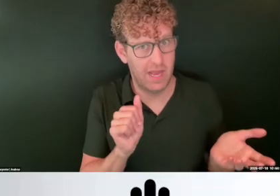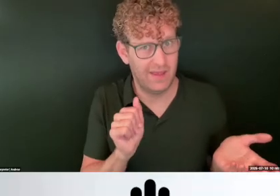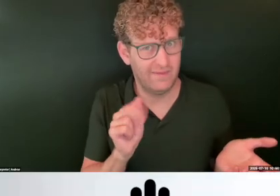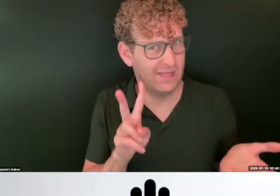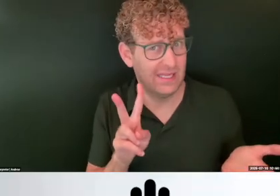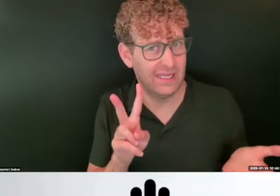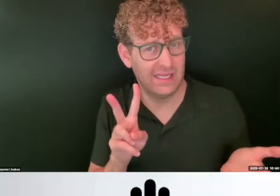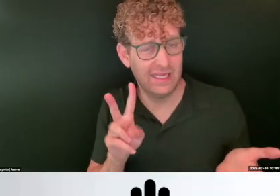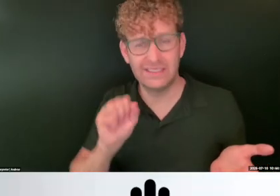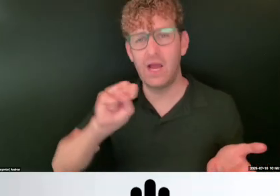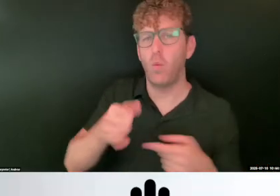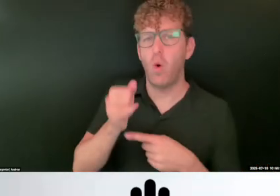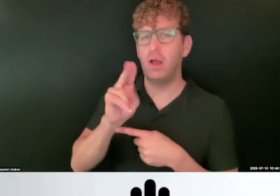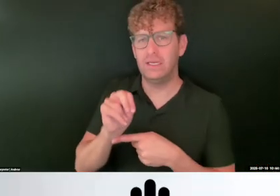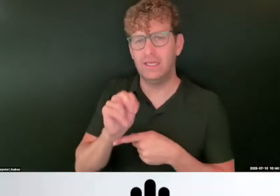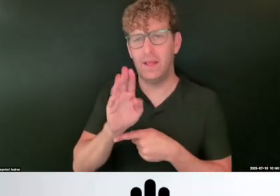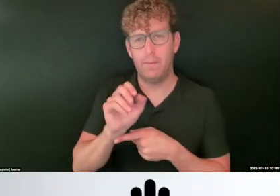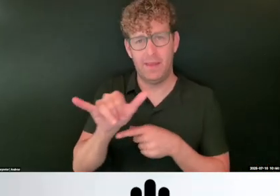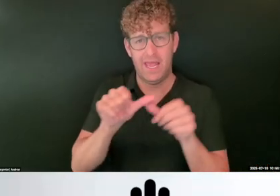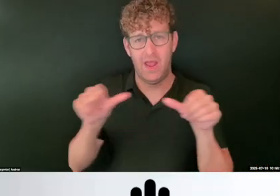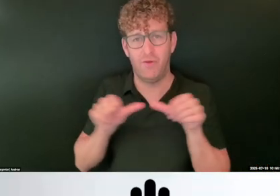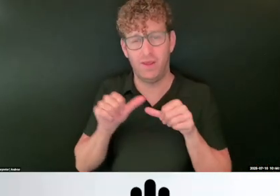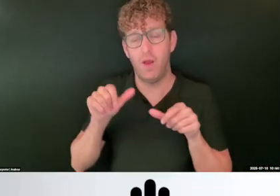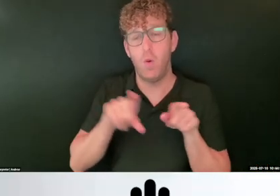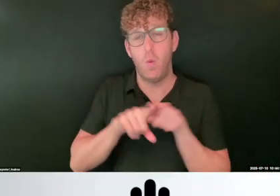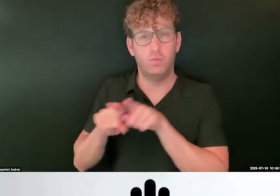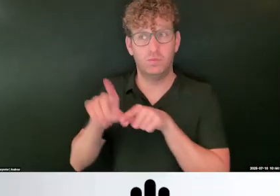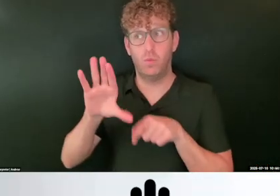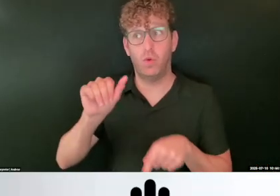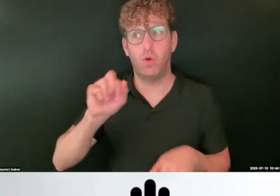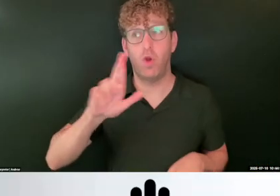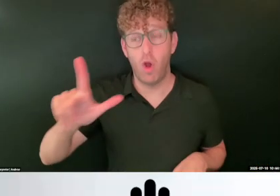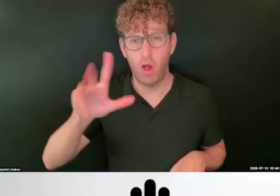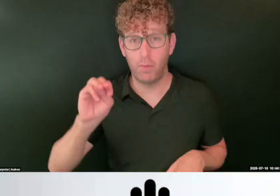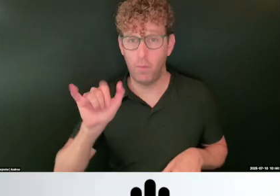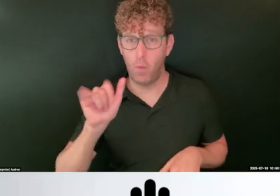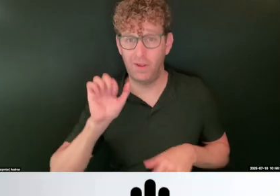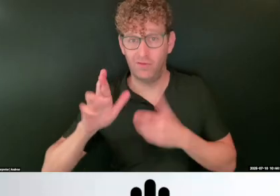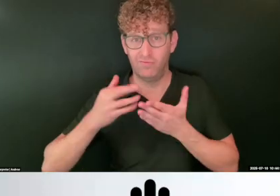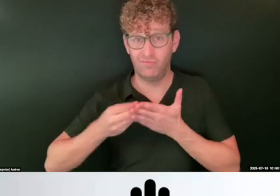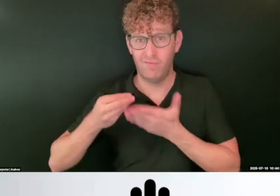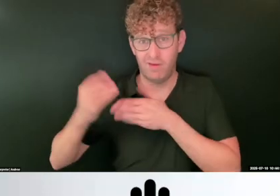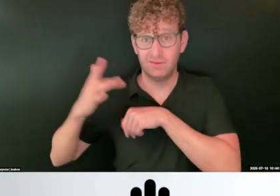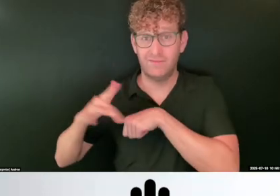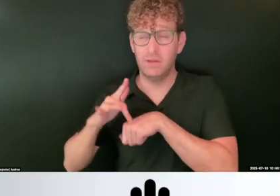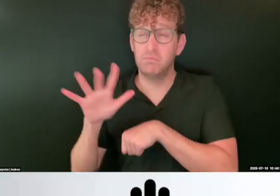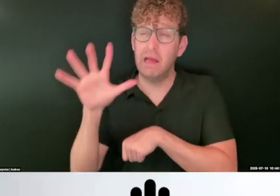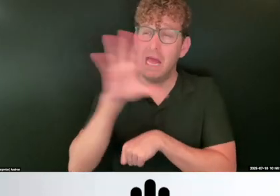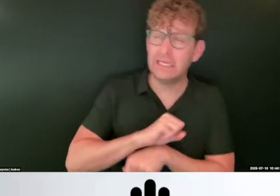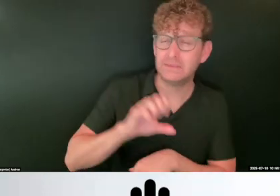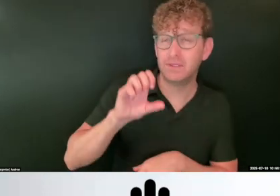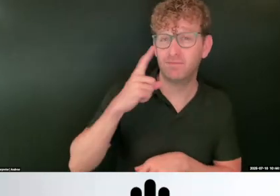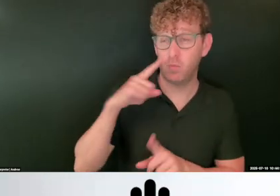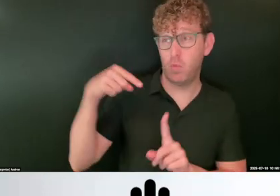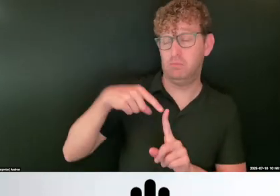that are available. We estimate that for San Joaquin, they should be able to fund projects